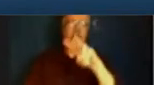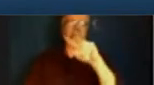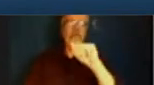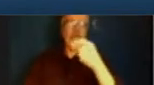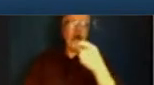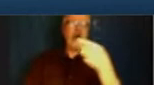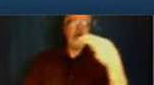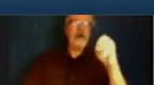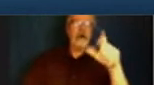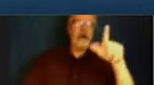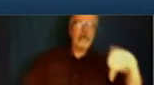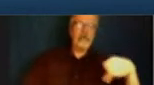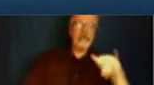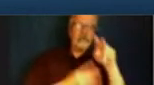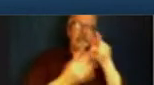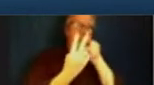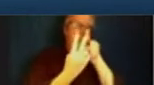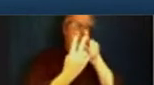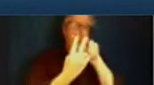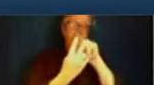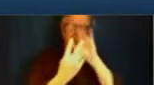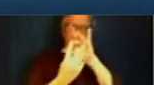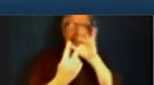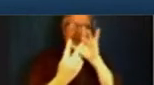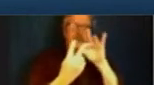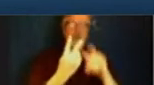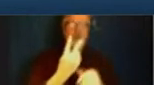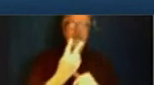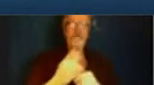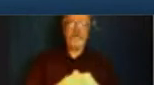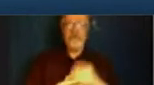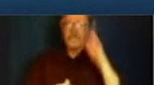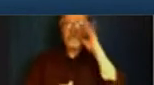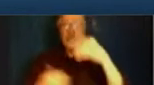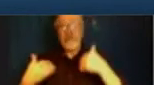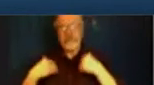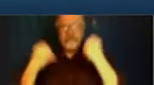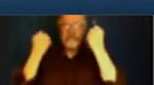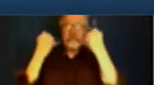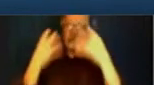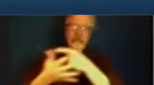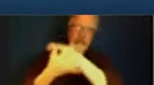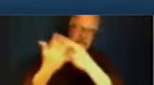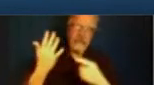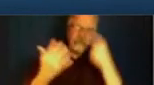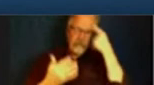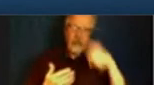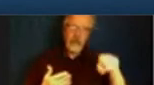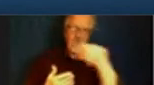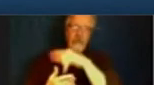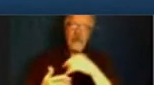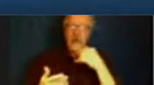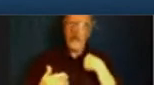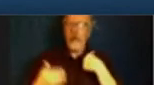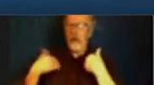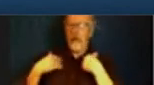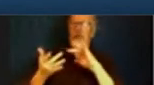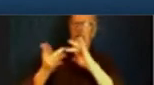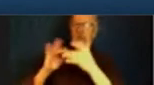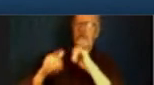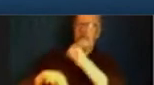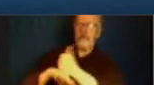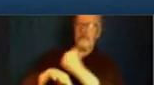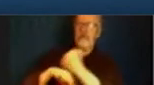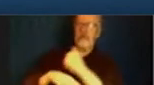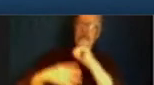Northwest Washington. We're still picking the exact site. That'll come online hopefully during the week of January 18th. And